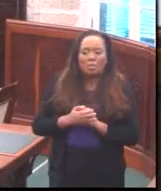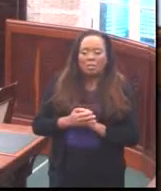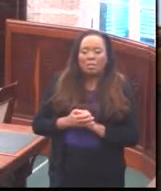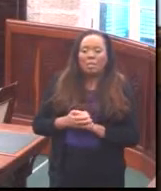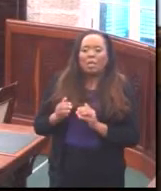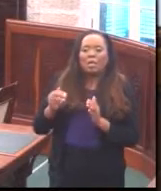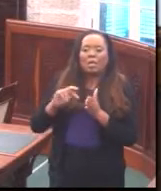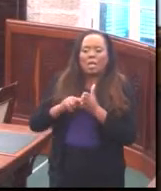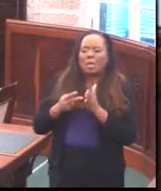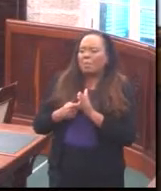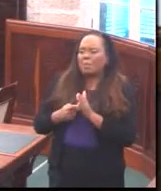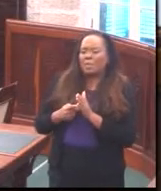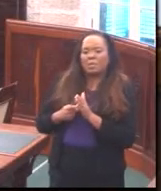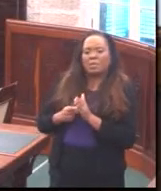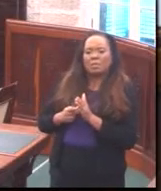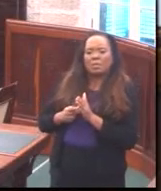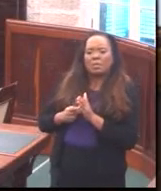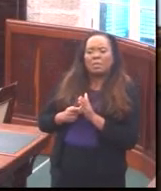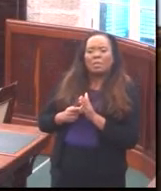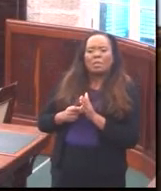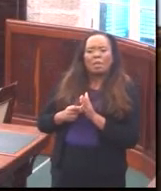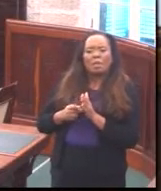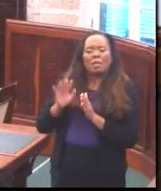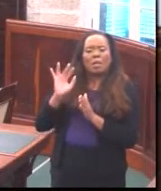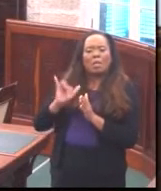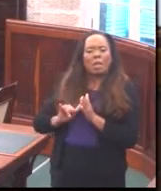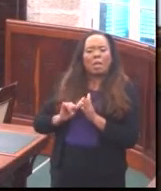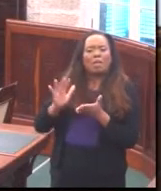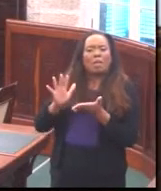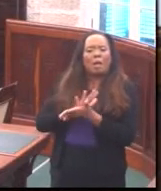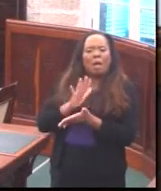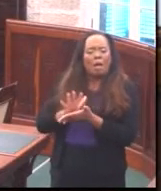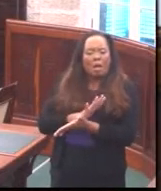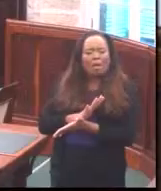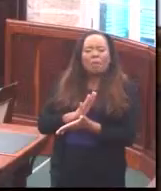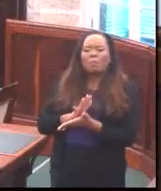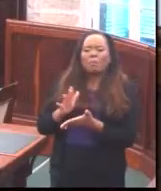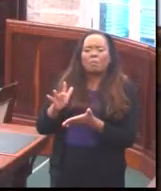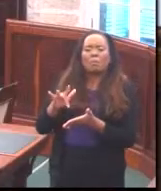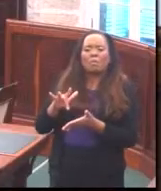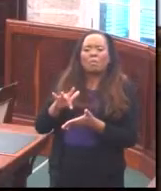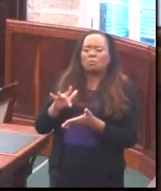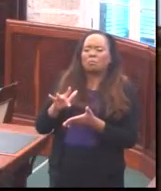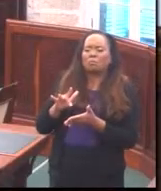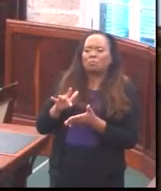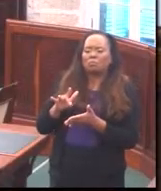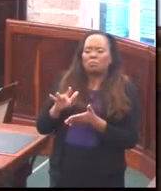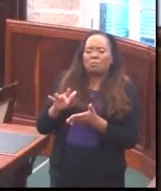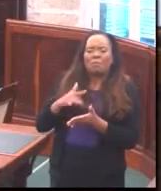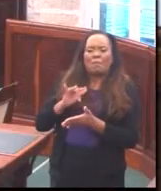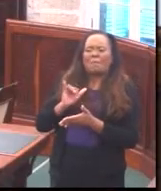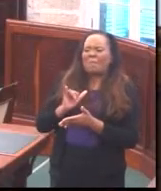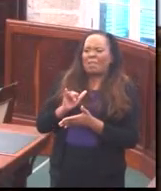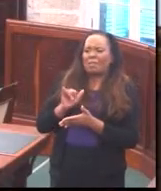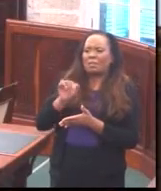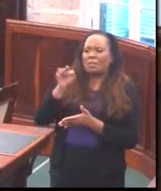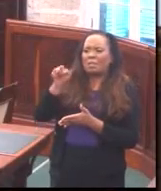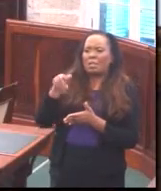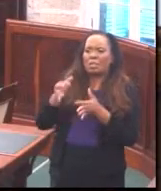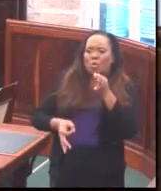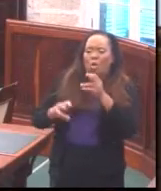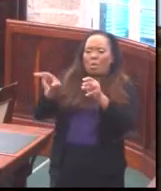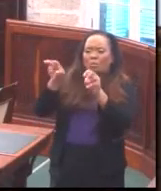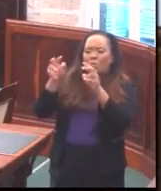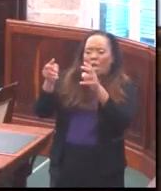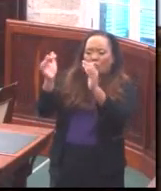judiciary. And one of the elements, the quintessential elements of judicial function and office is that it must be independent, and there must be